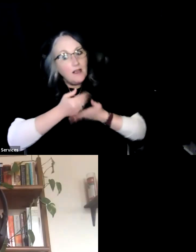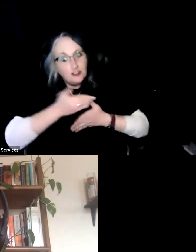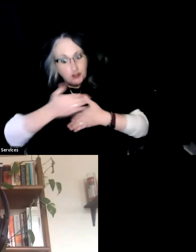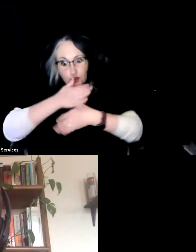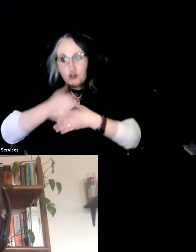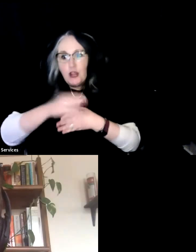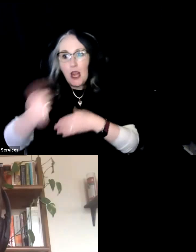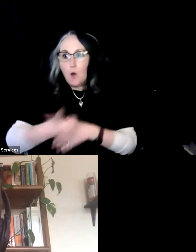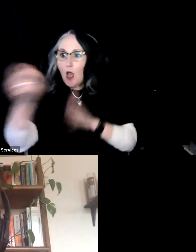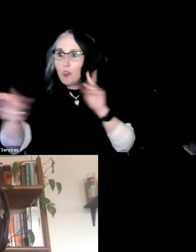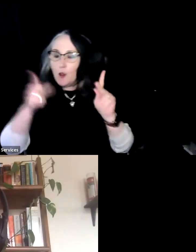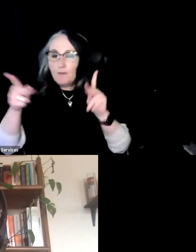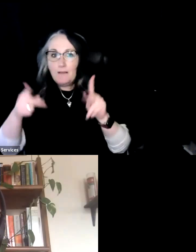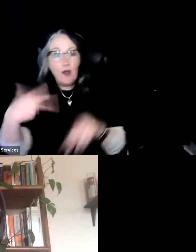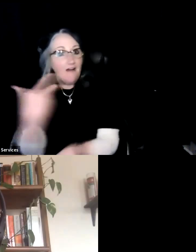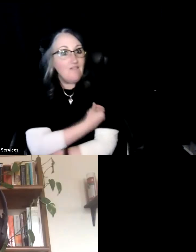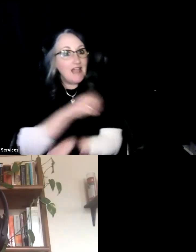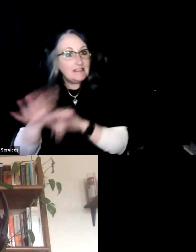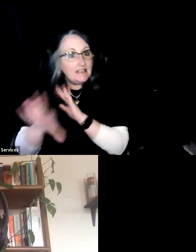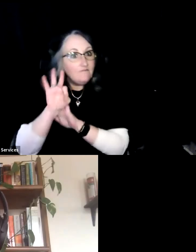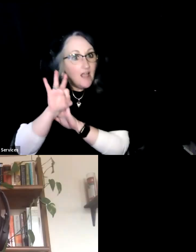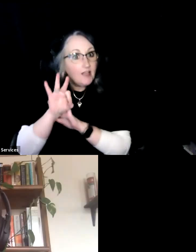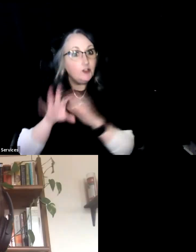eligibility requirements directly on Health site.